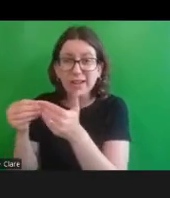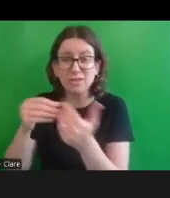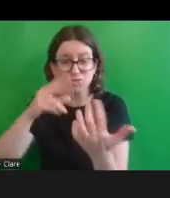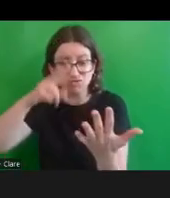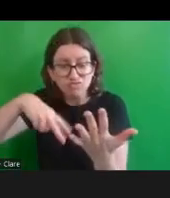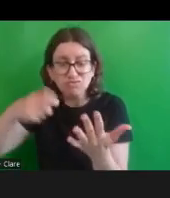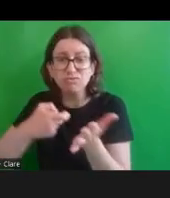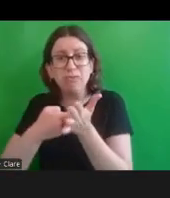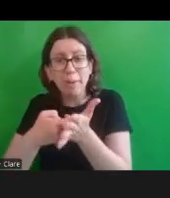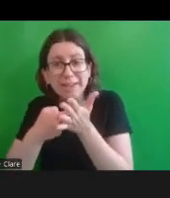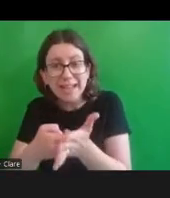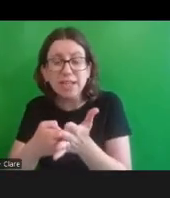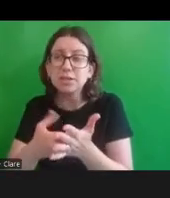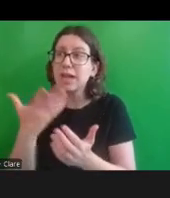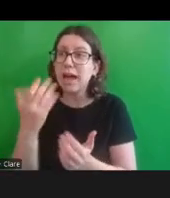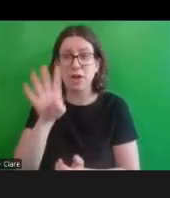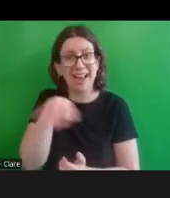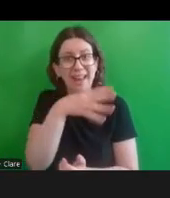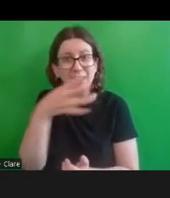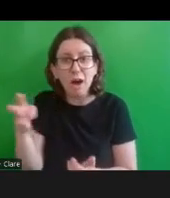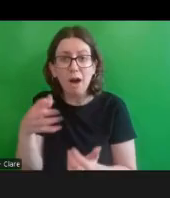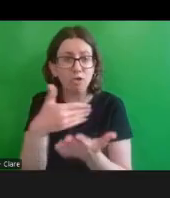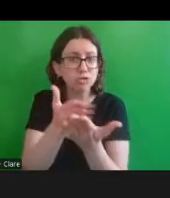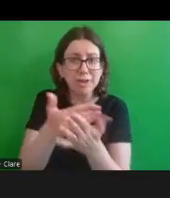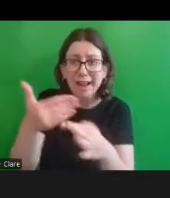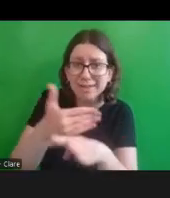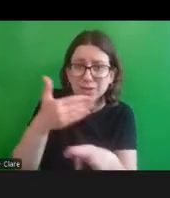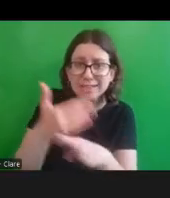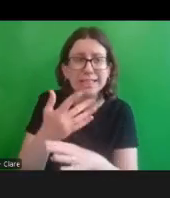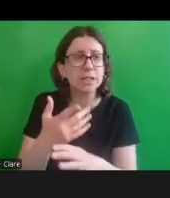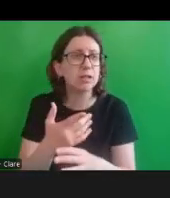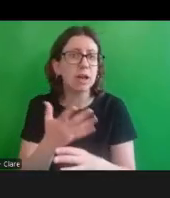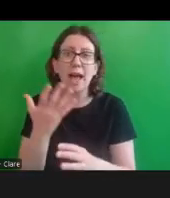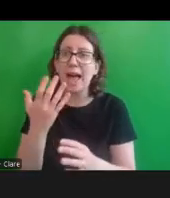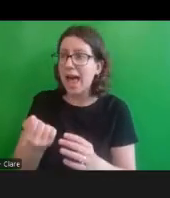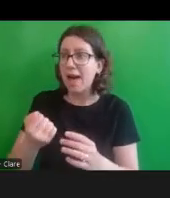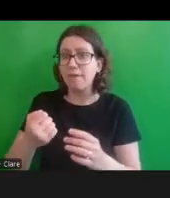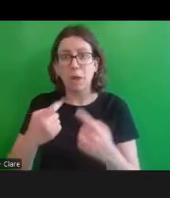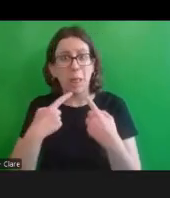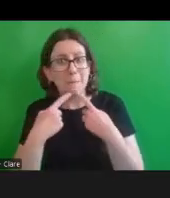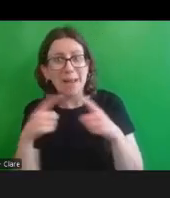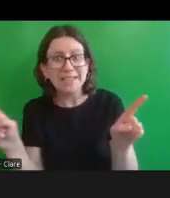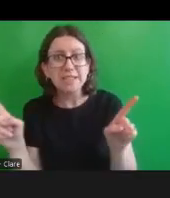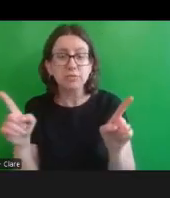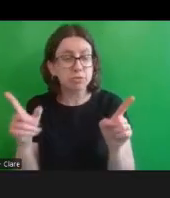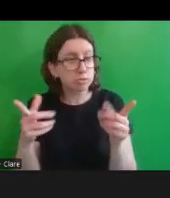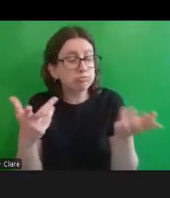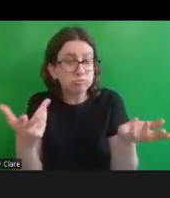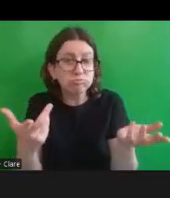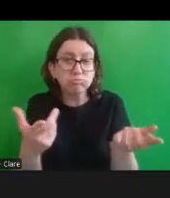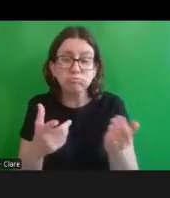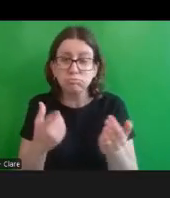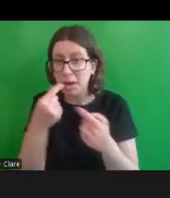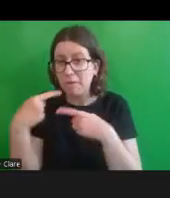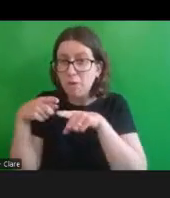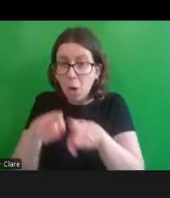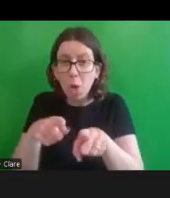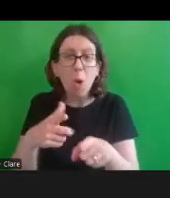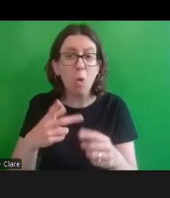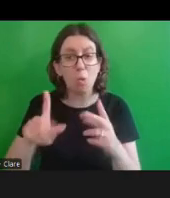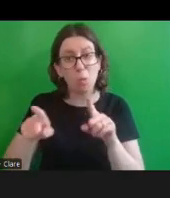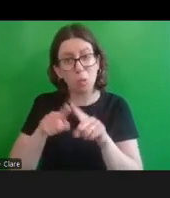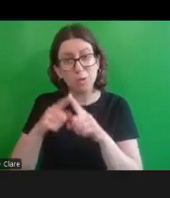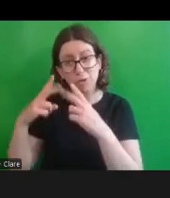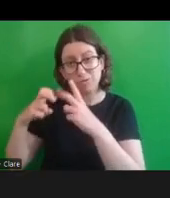It's a calendar of shared activity, it's messaging, which anyone can run with, and it's shared research and data looking at